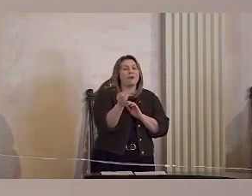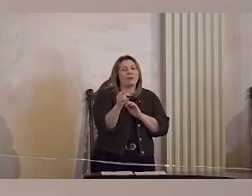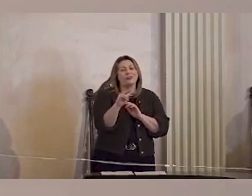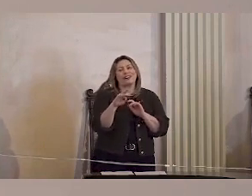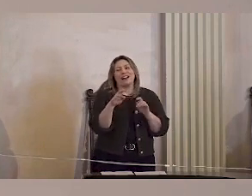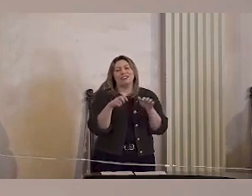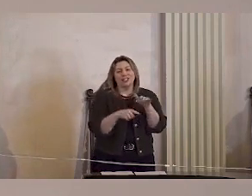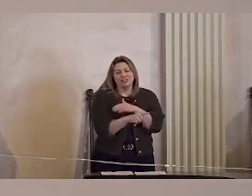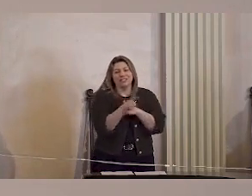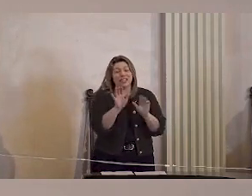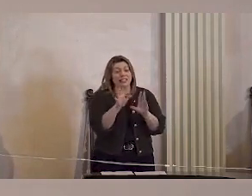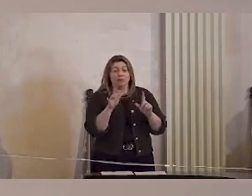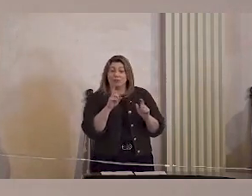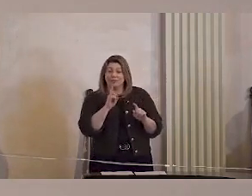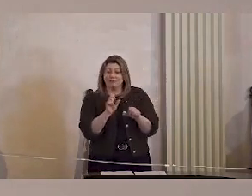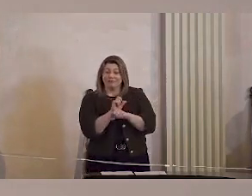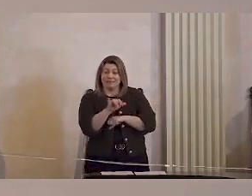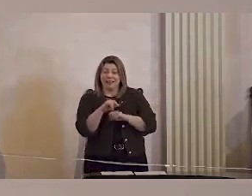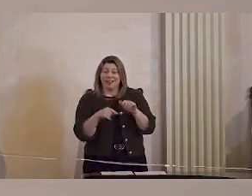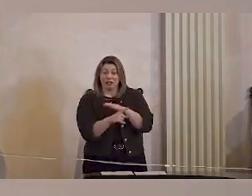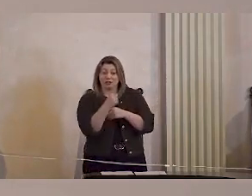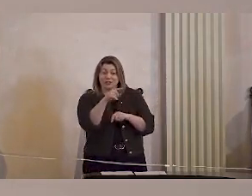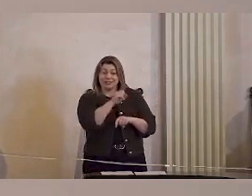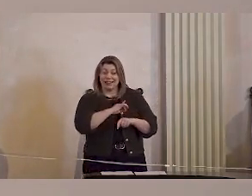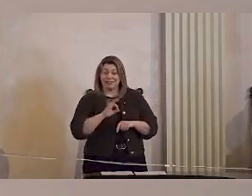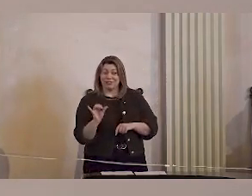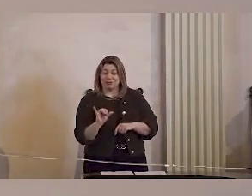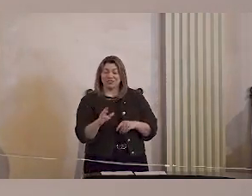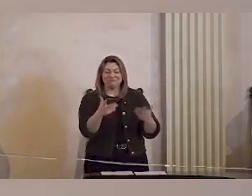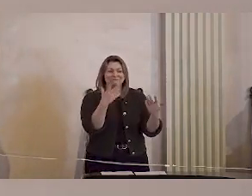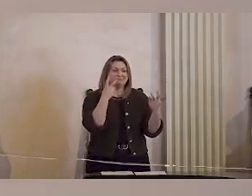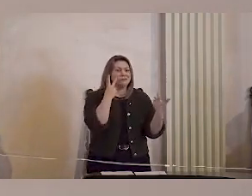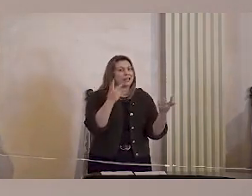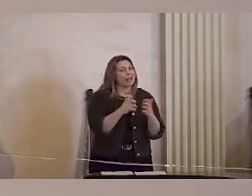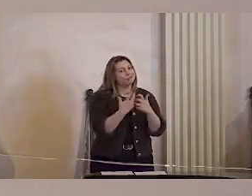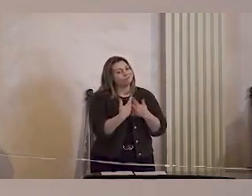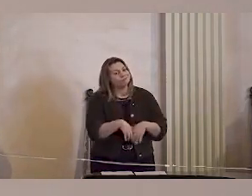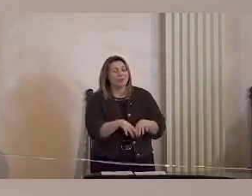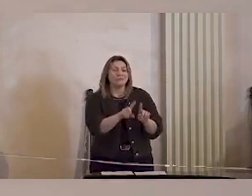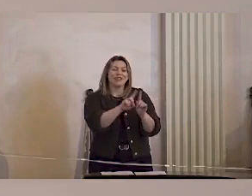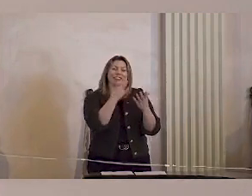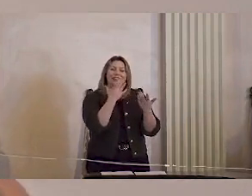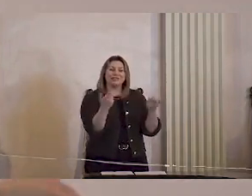adventure for the staff as well. And let's see how it goes. Thanks for being here.